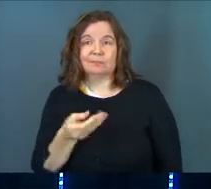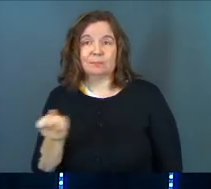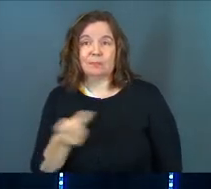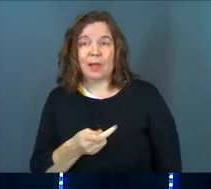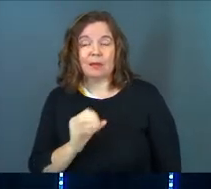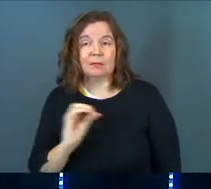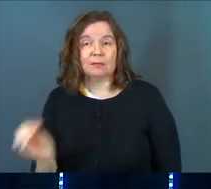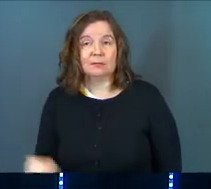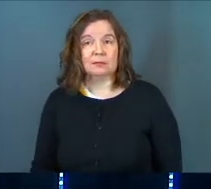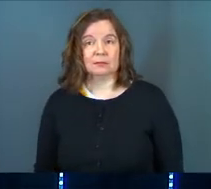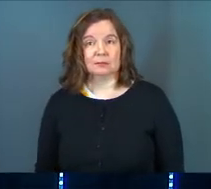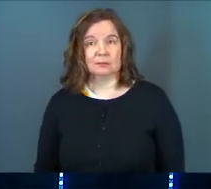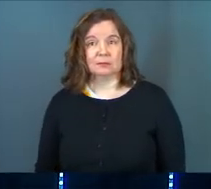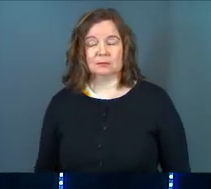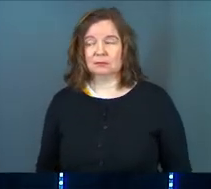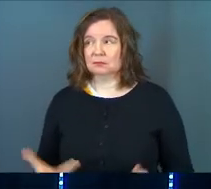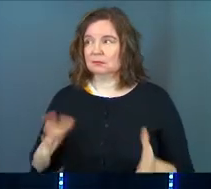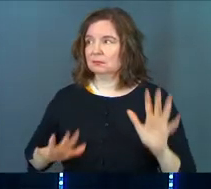anything back to you?